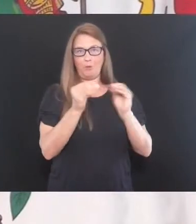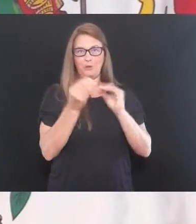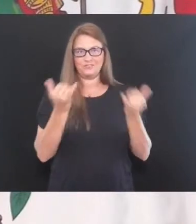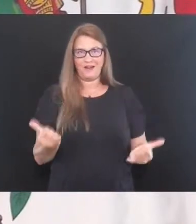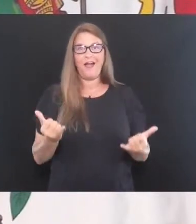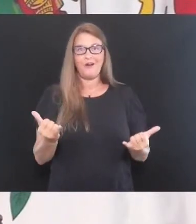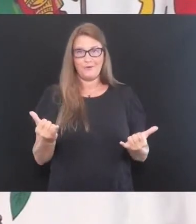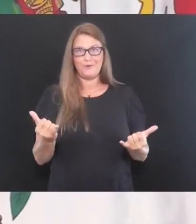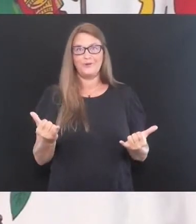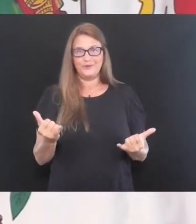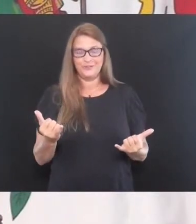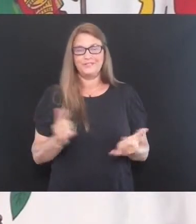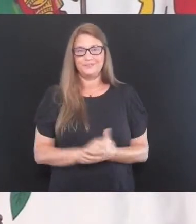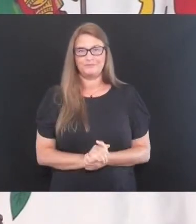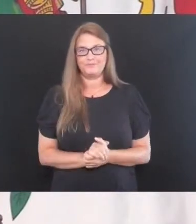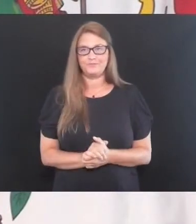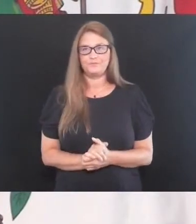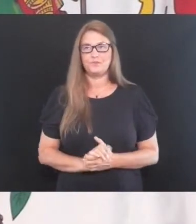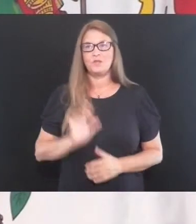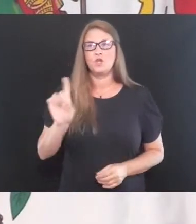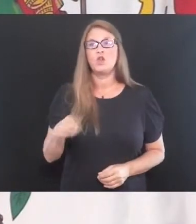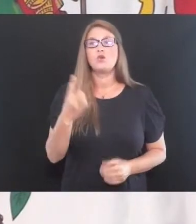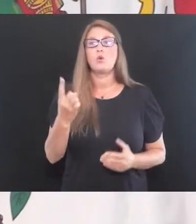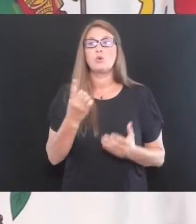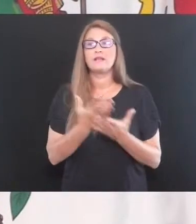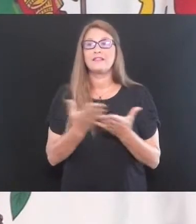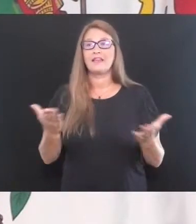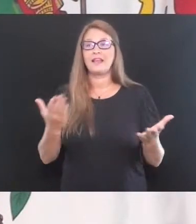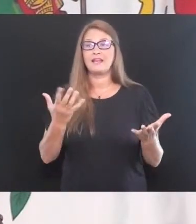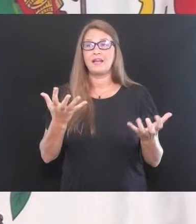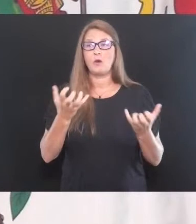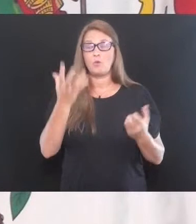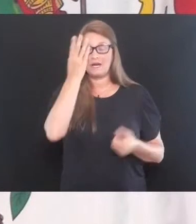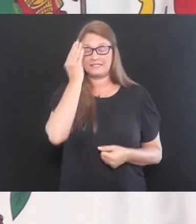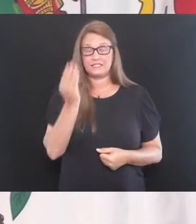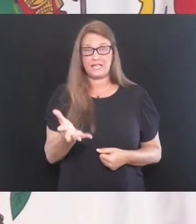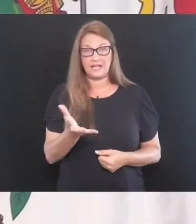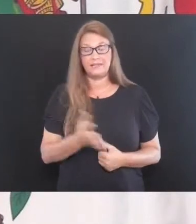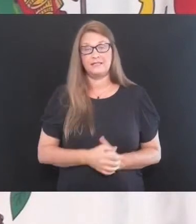But the only thing I would say is just this, is,